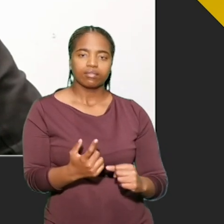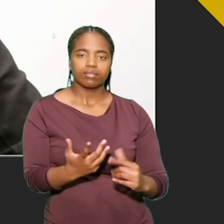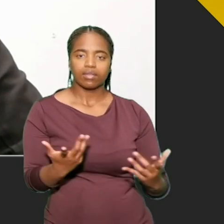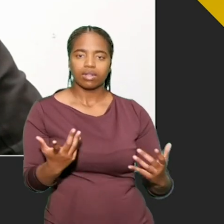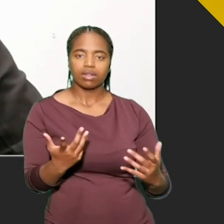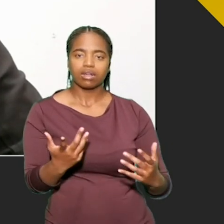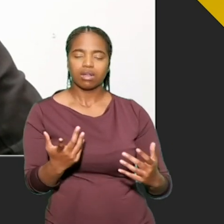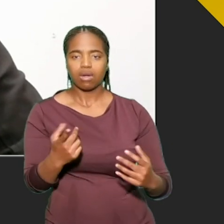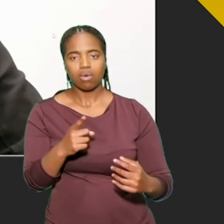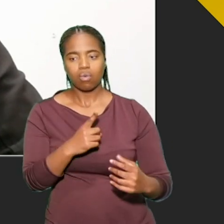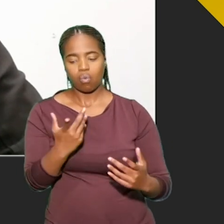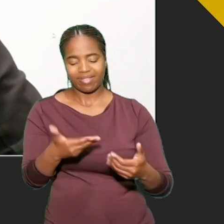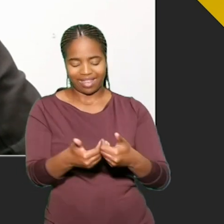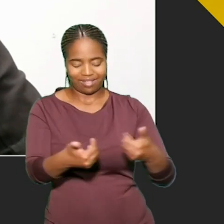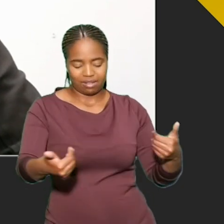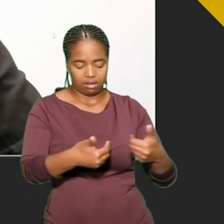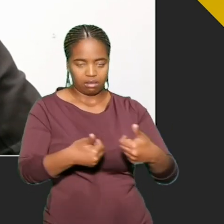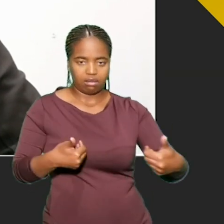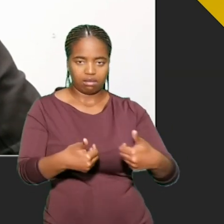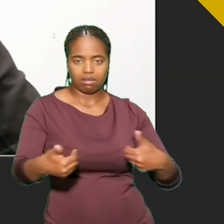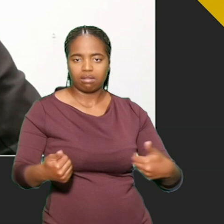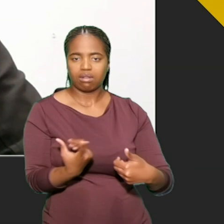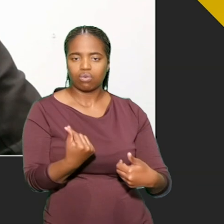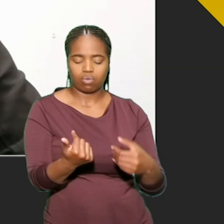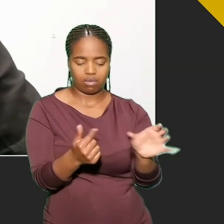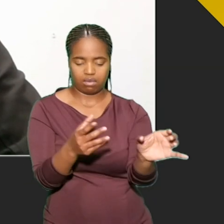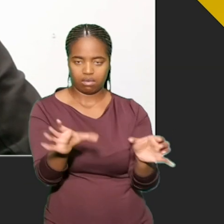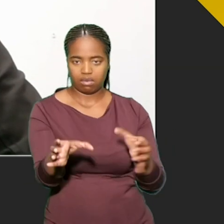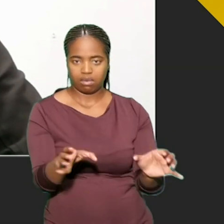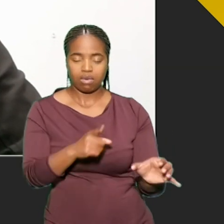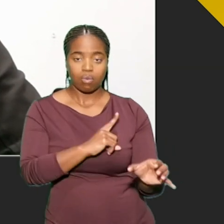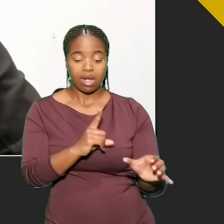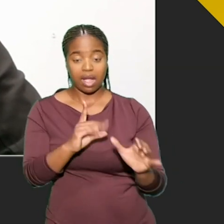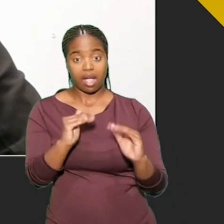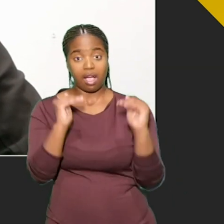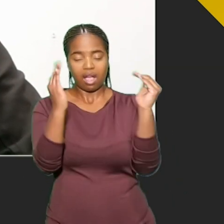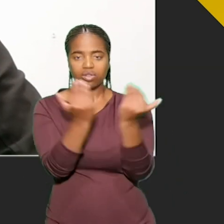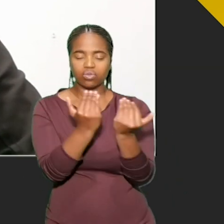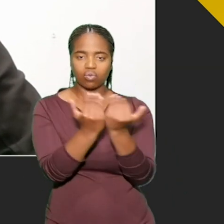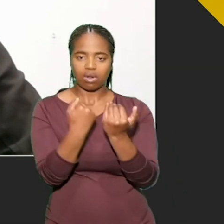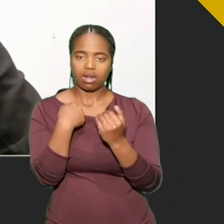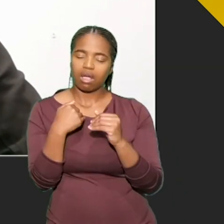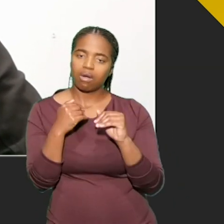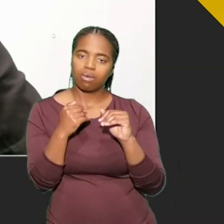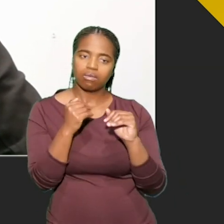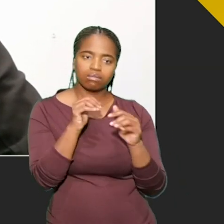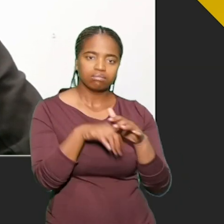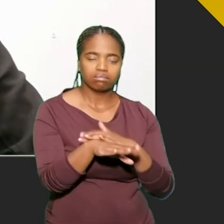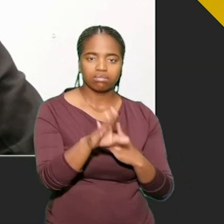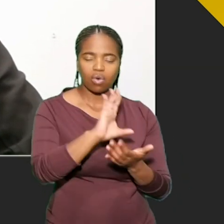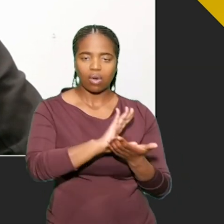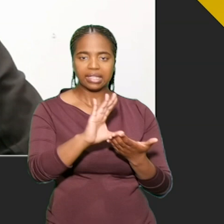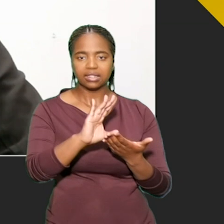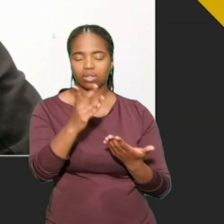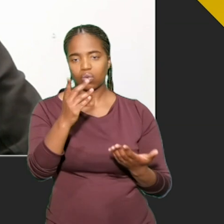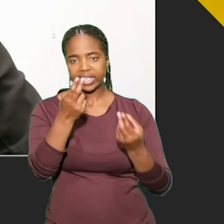spatial disintegration or reintegration, because when we graduate from high schools, we are forced to go to big cities